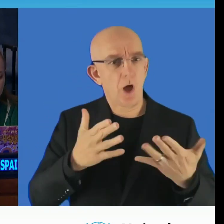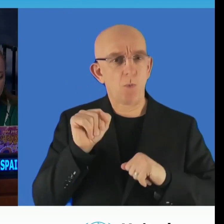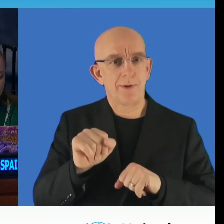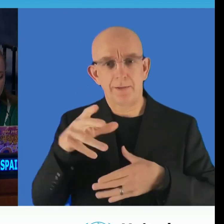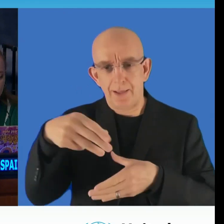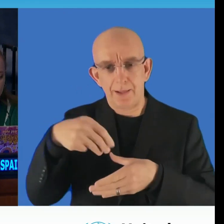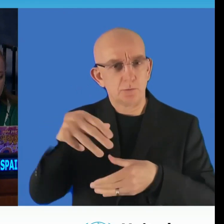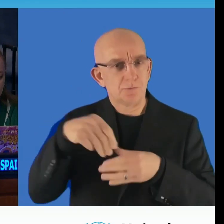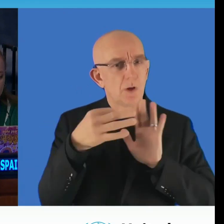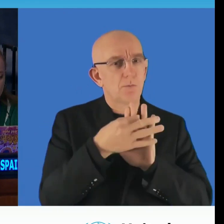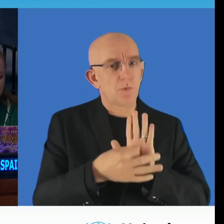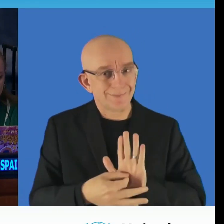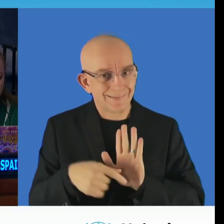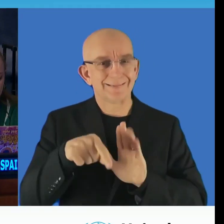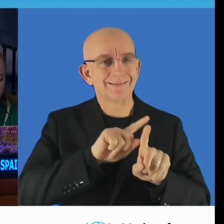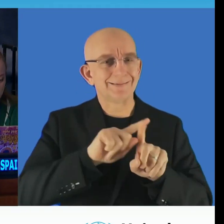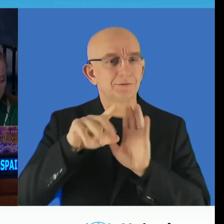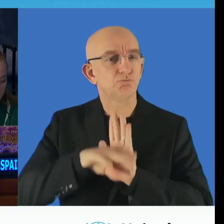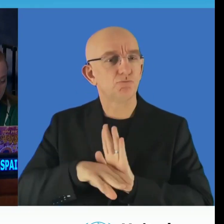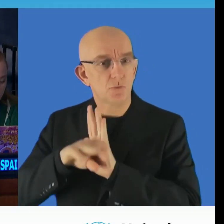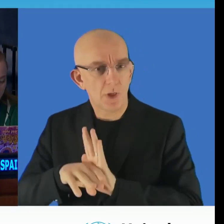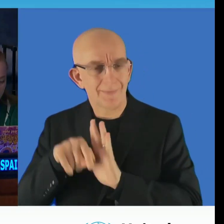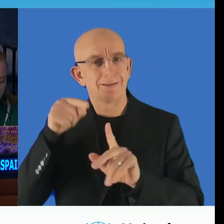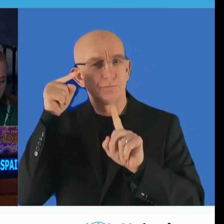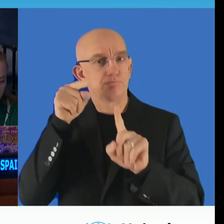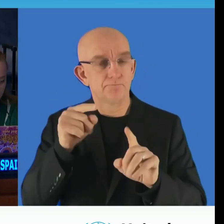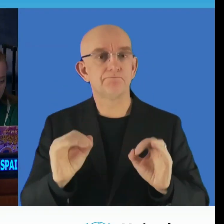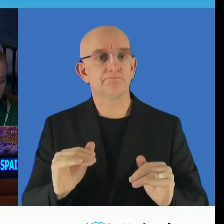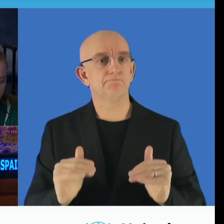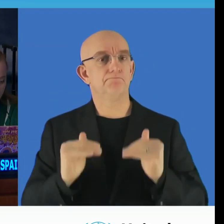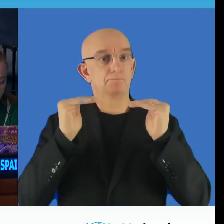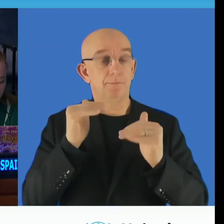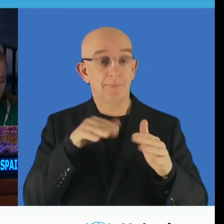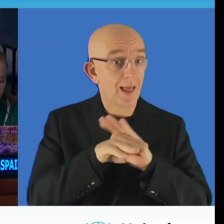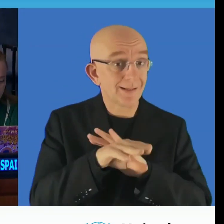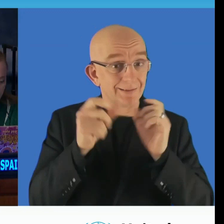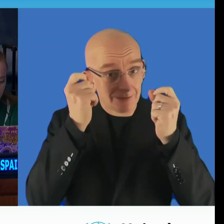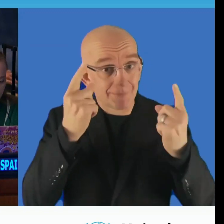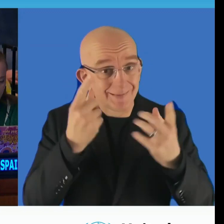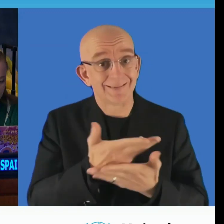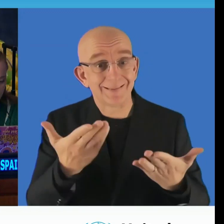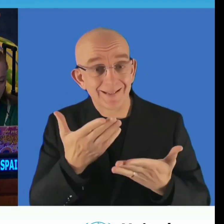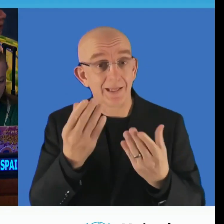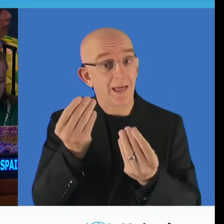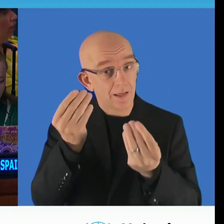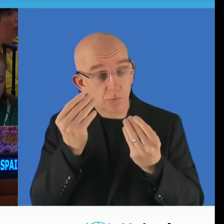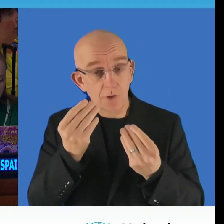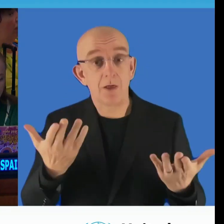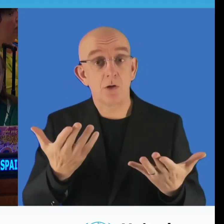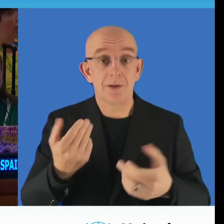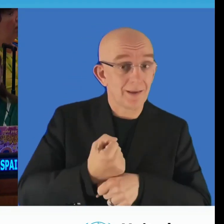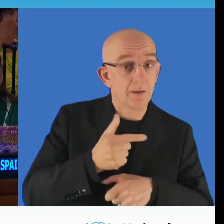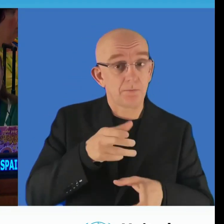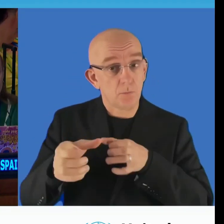education, employment, and social inclusion for persons with disabilities across the country. This would not be